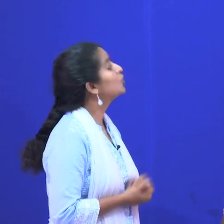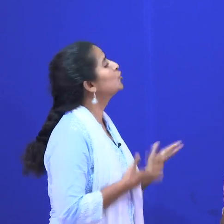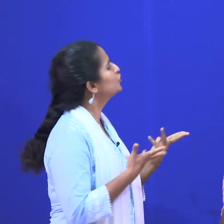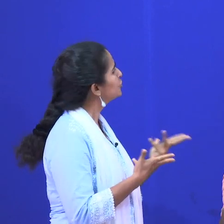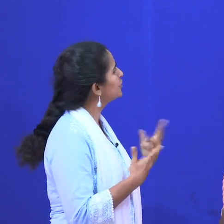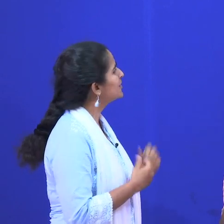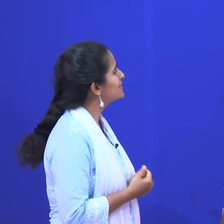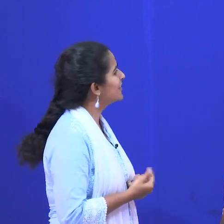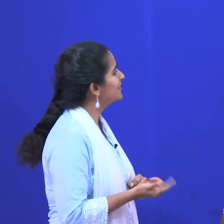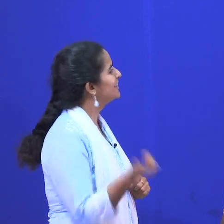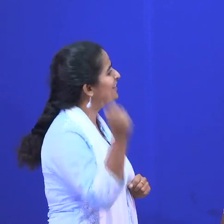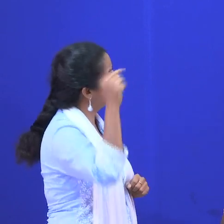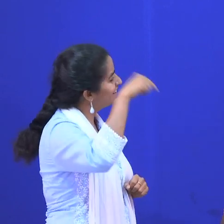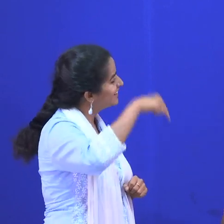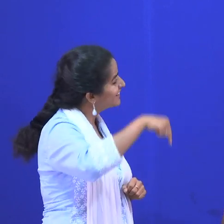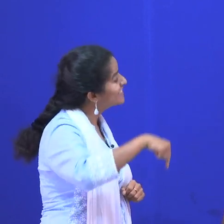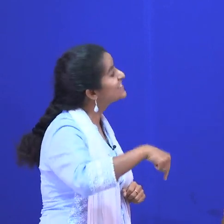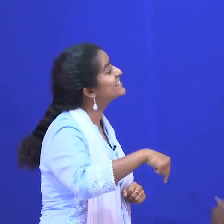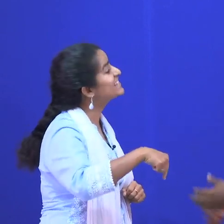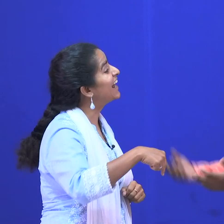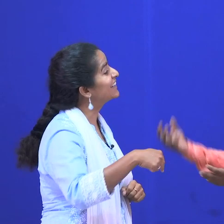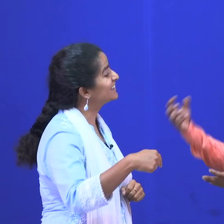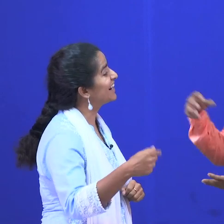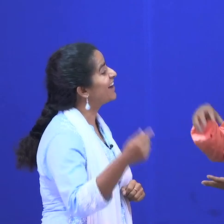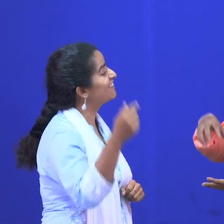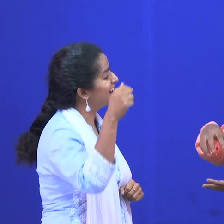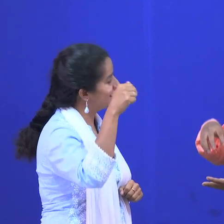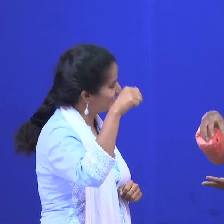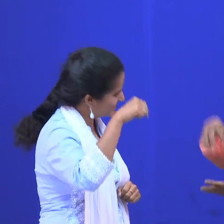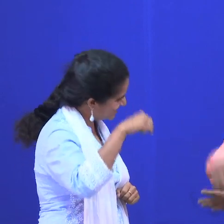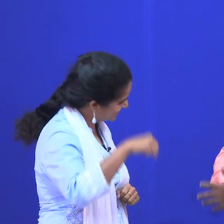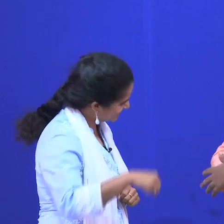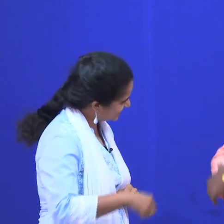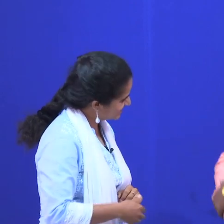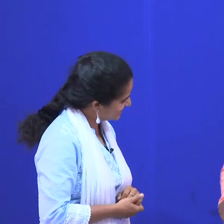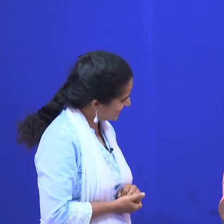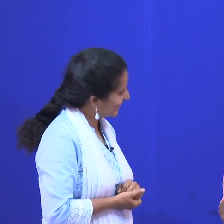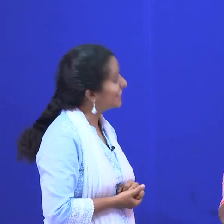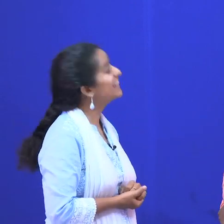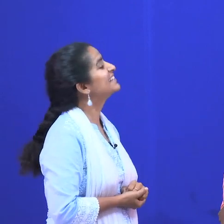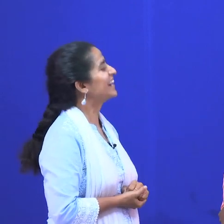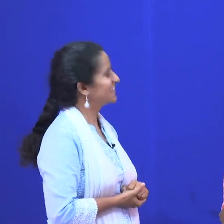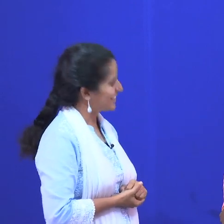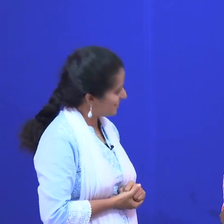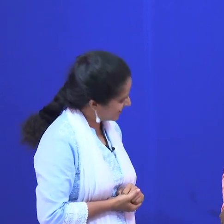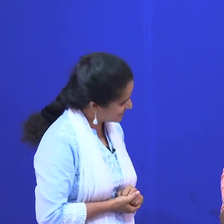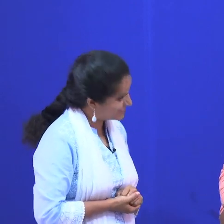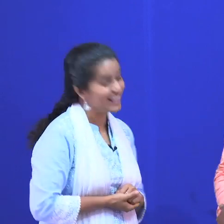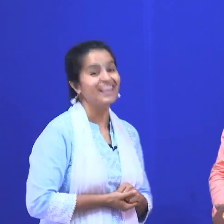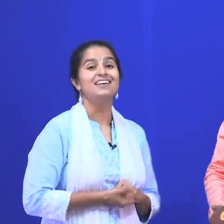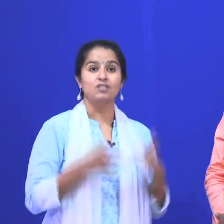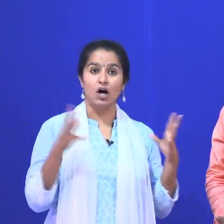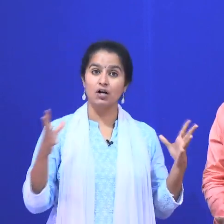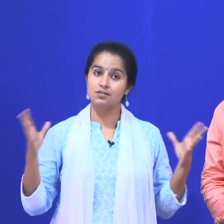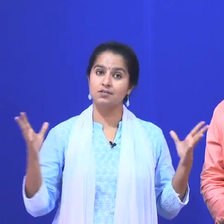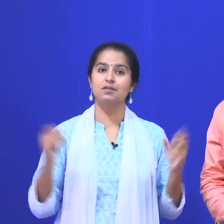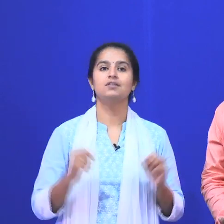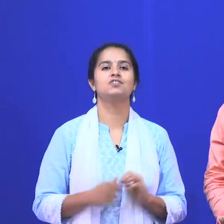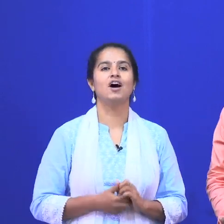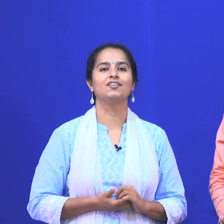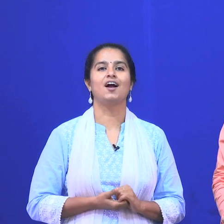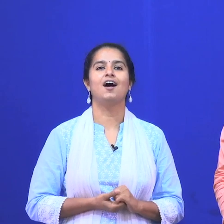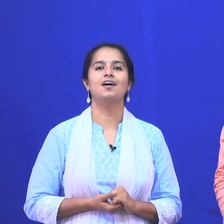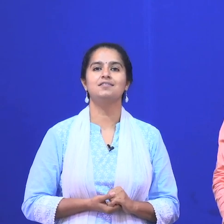santi. Kutra santi chhatravase? Mama chhatravase. Chhatravase